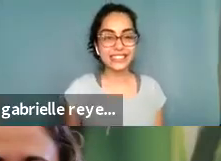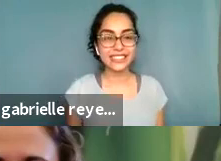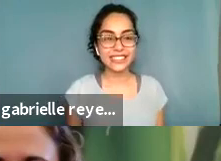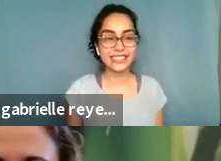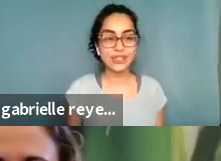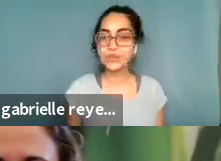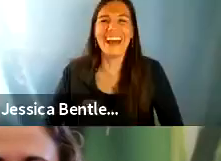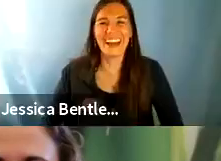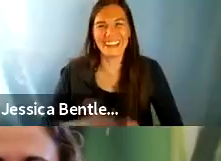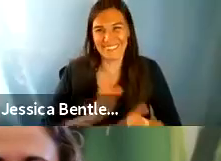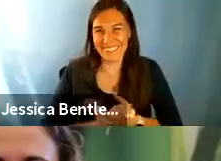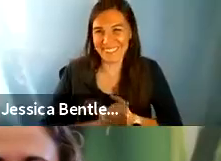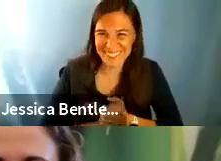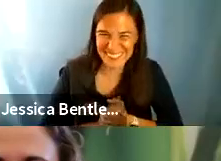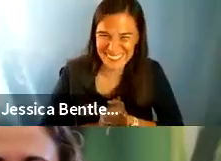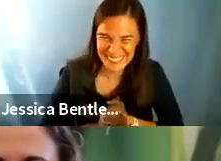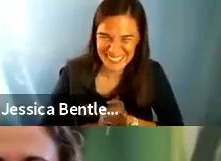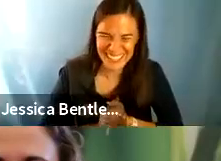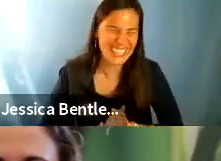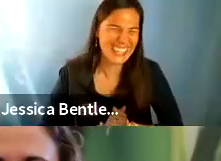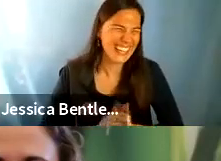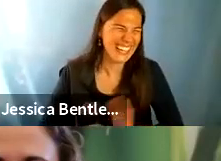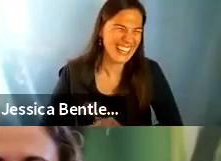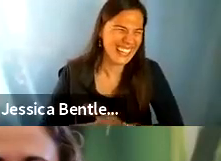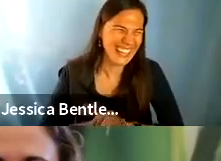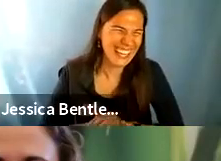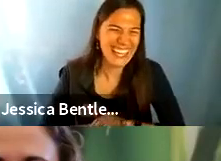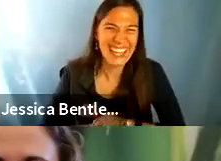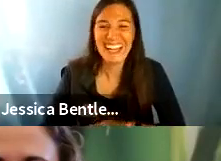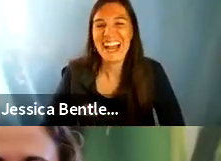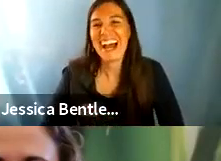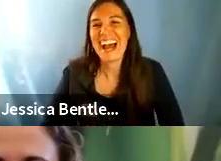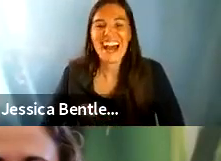24th. I can't wait.